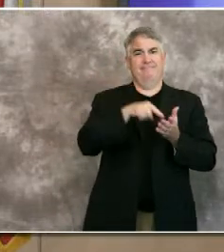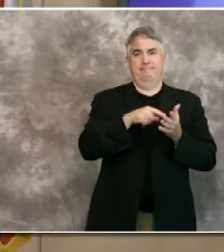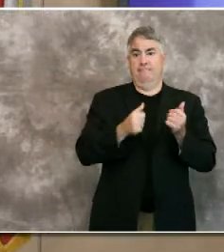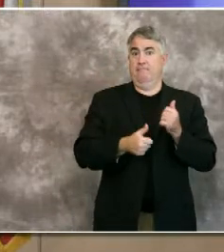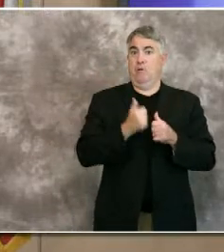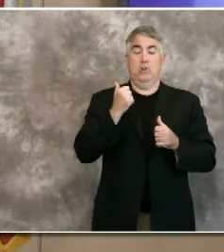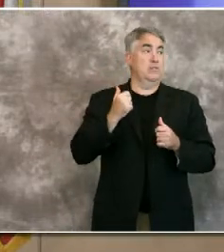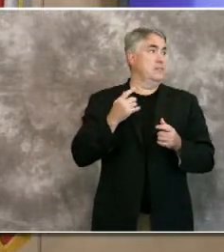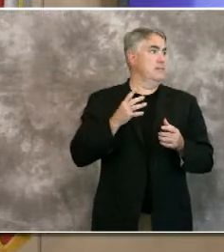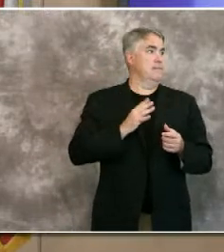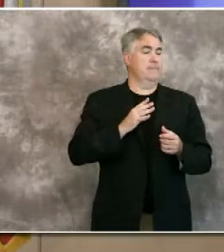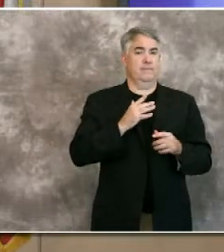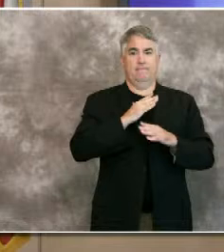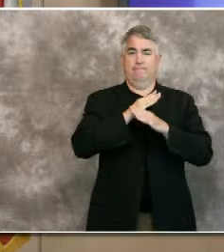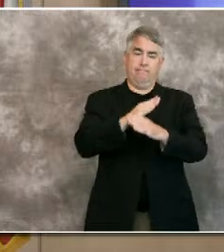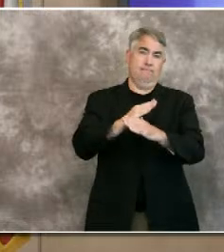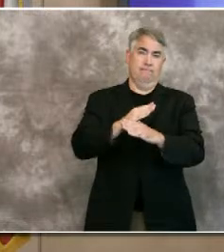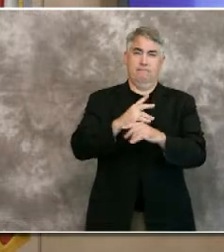do.